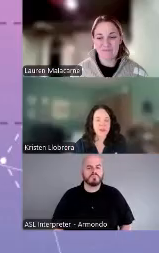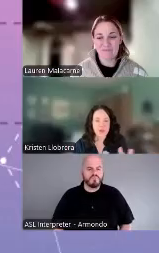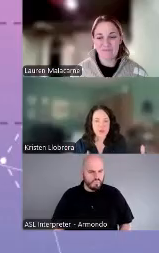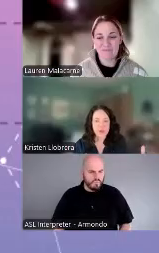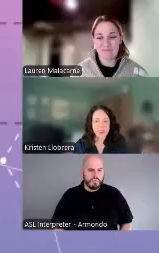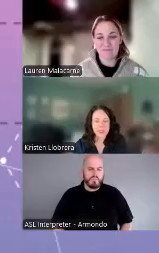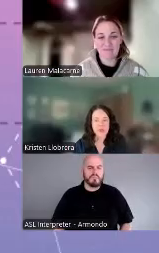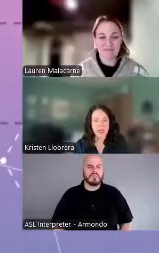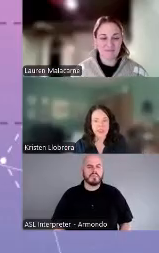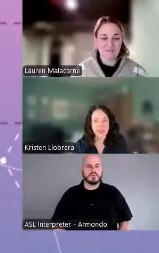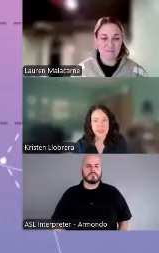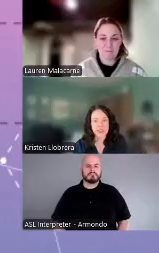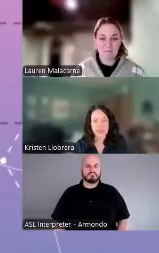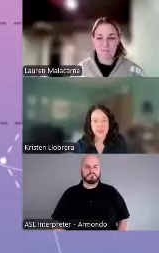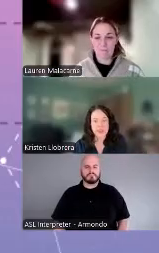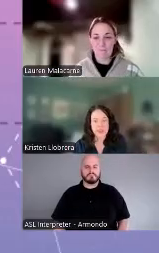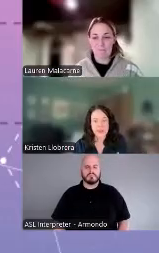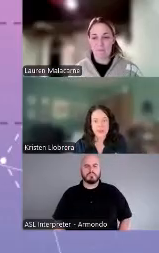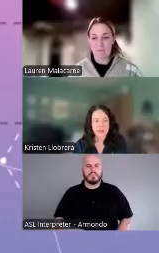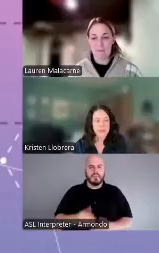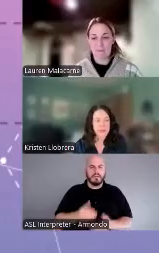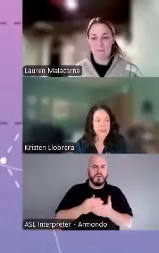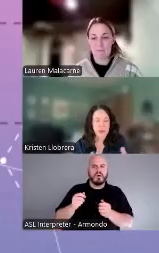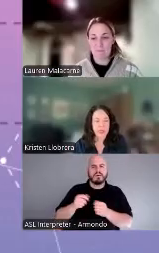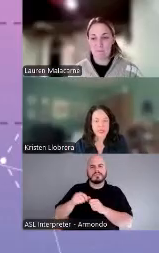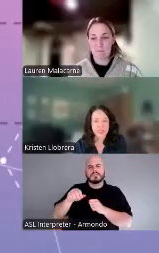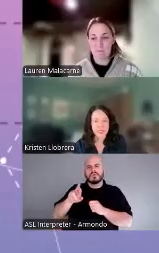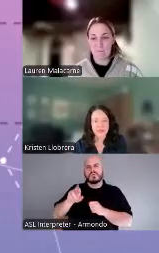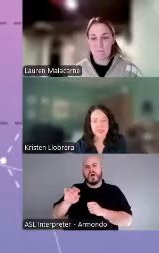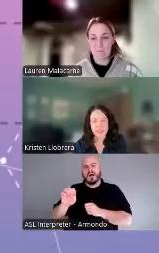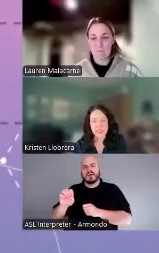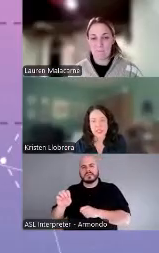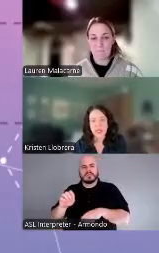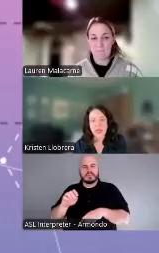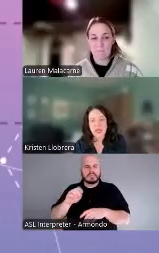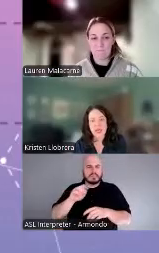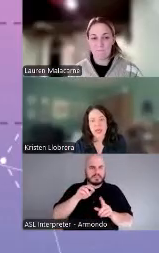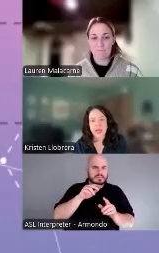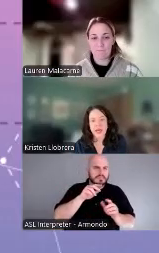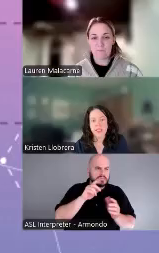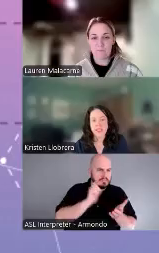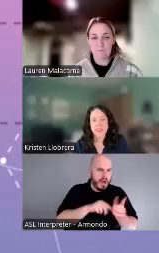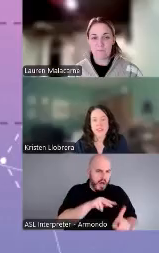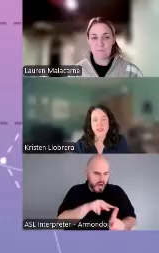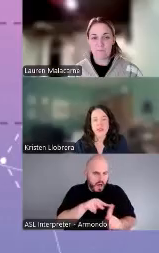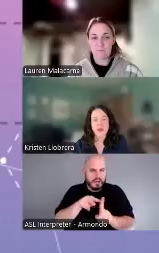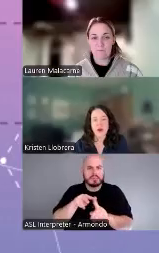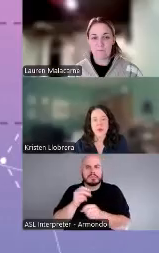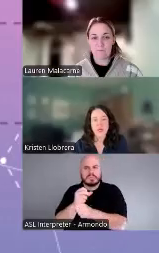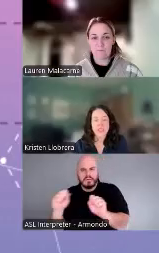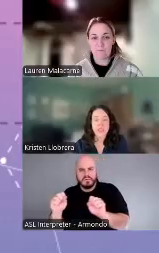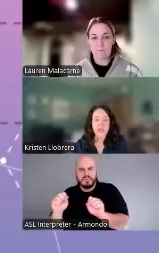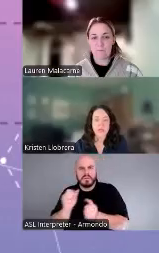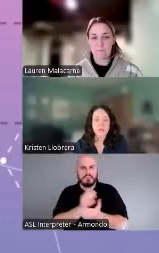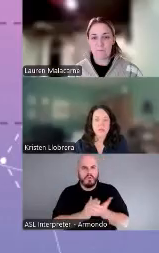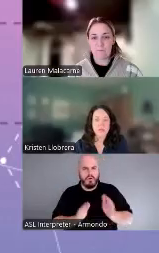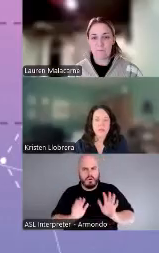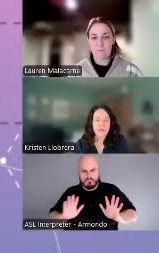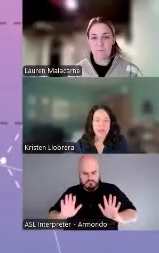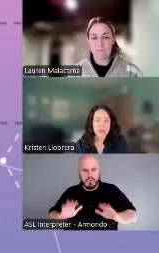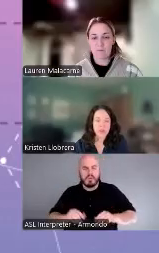part of the piece in Rise is the spotting and safety section. And there are parts that